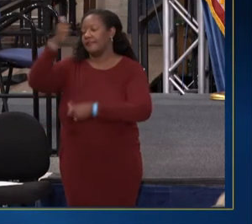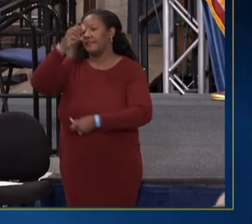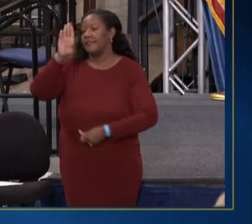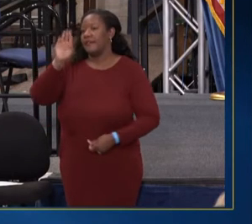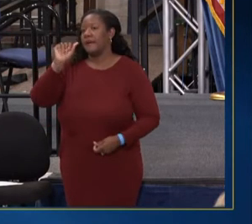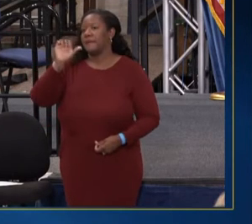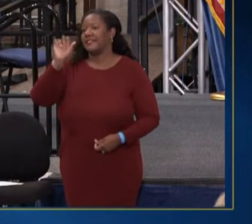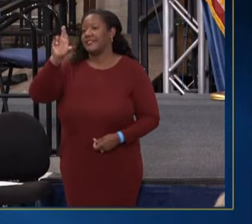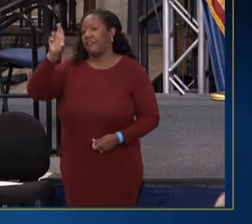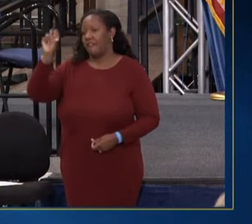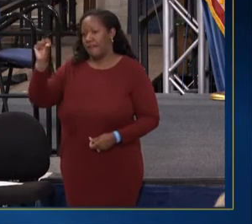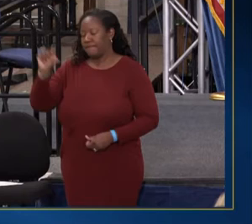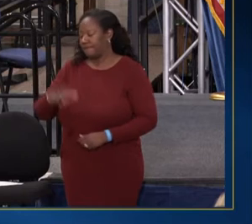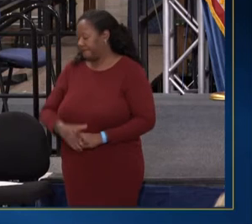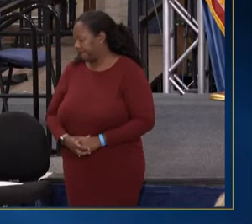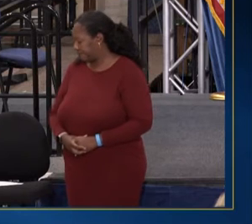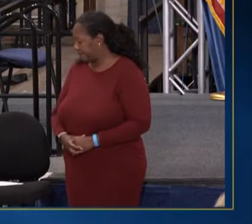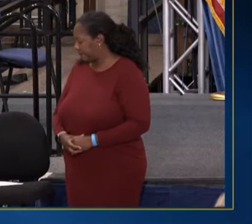Few are